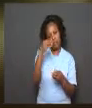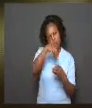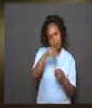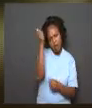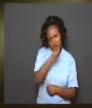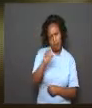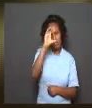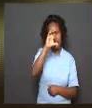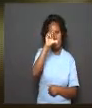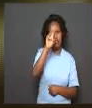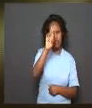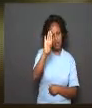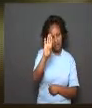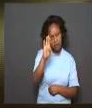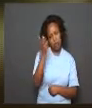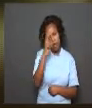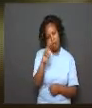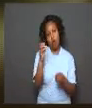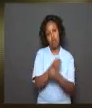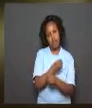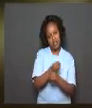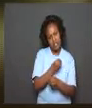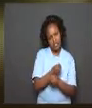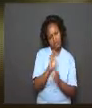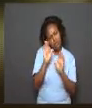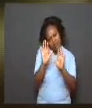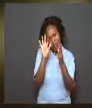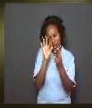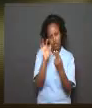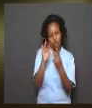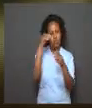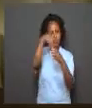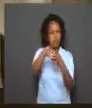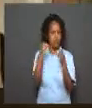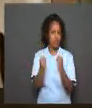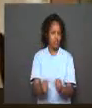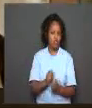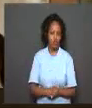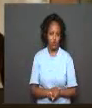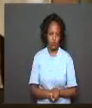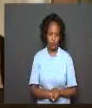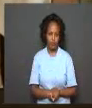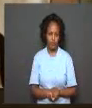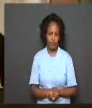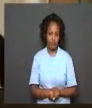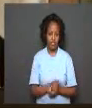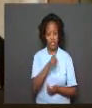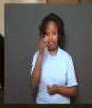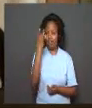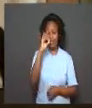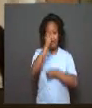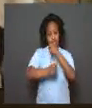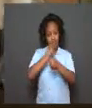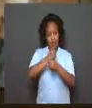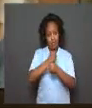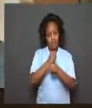clubs and organizations of your choice. When you are 18, you